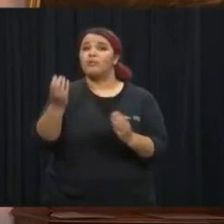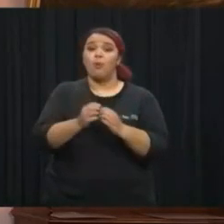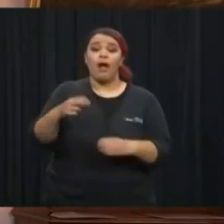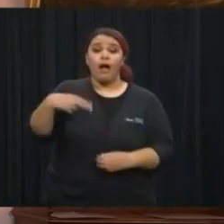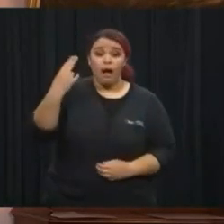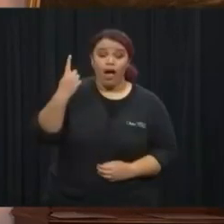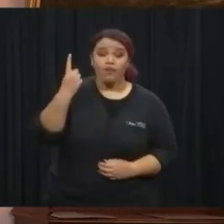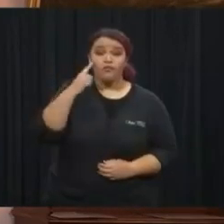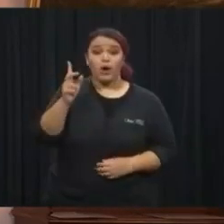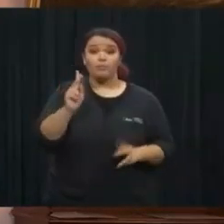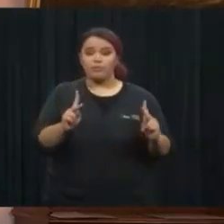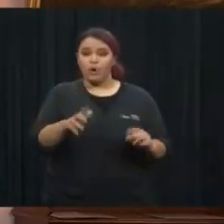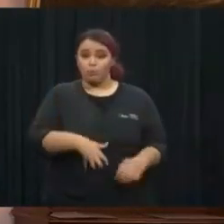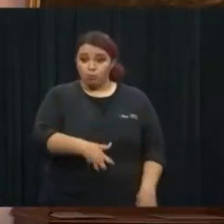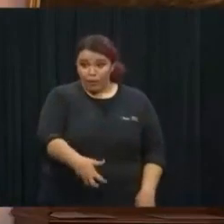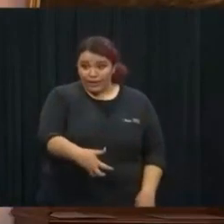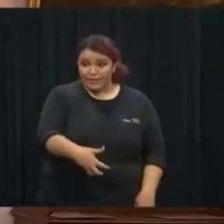Well, again,